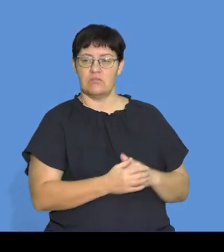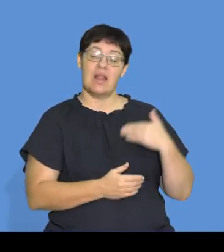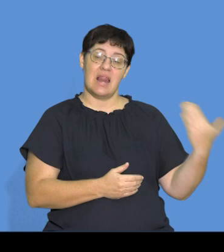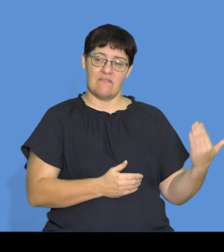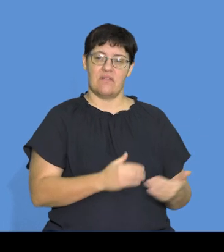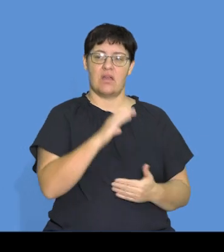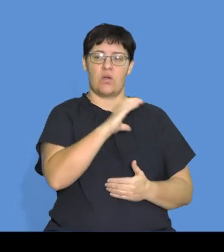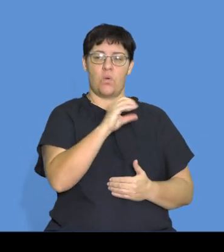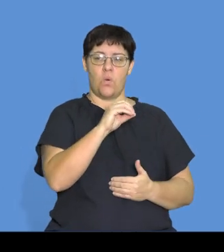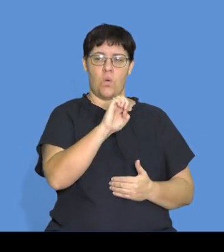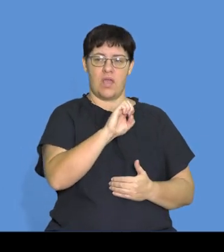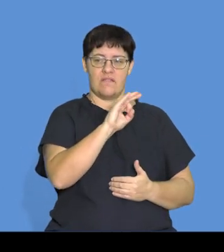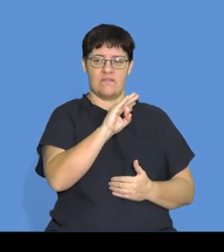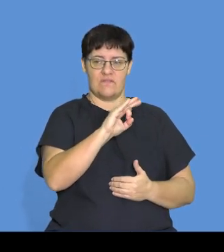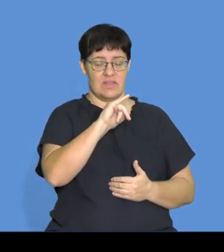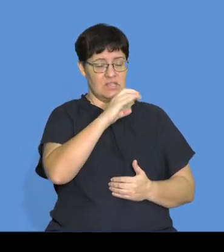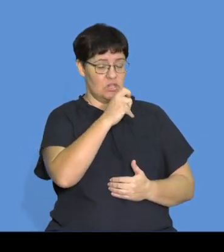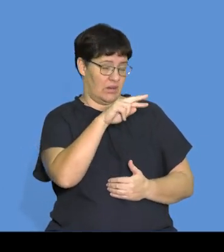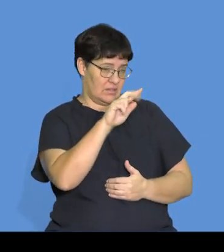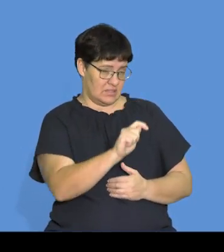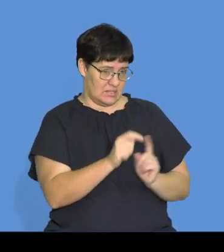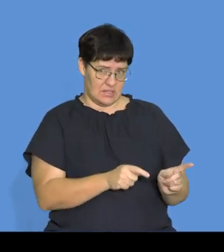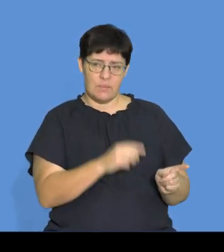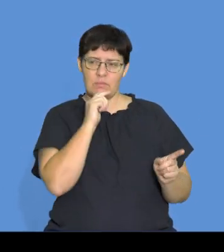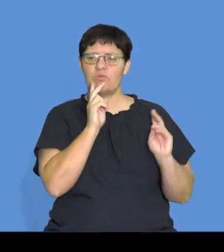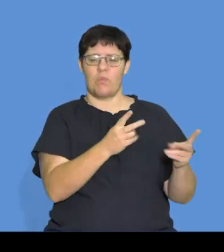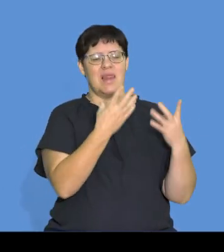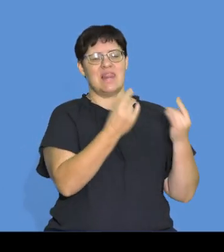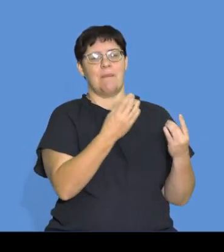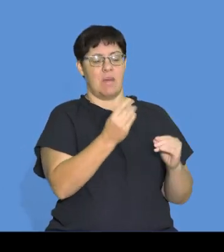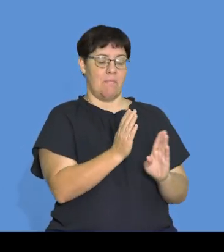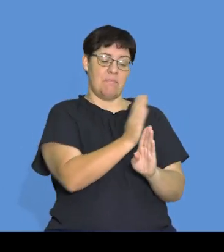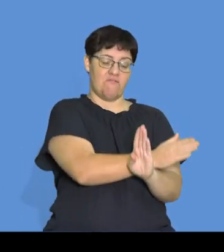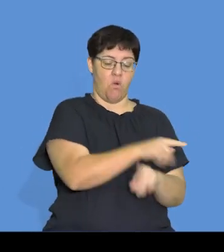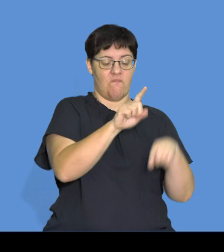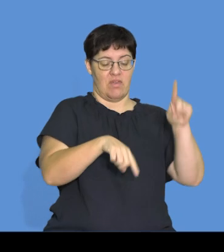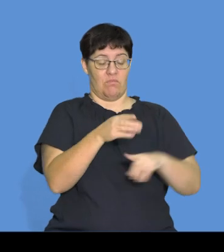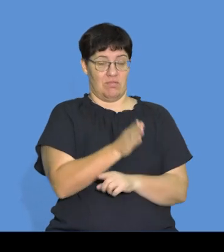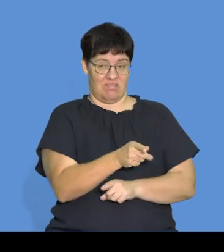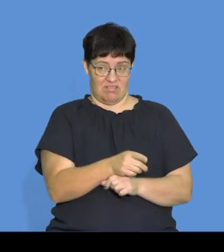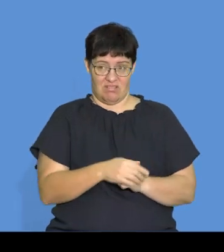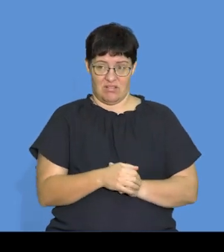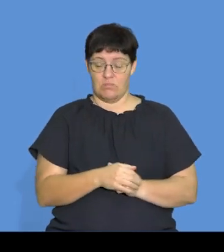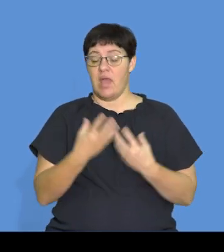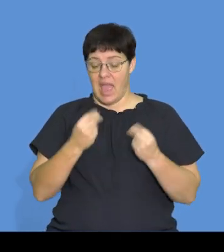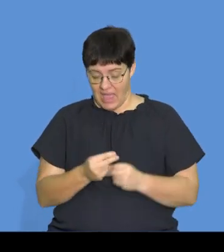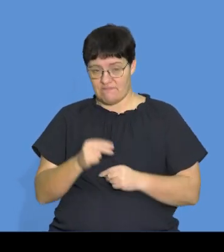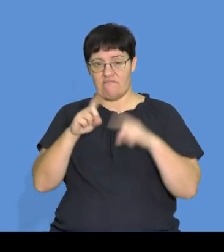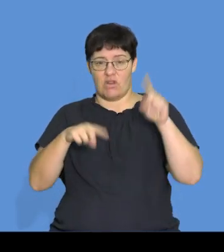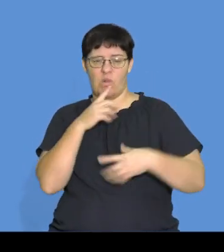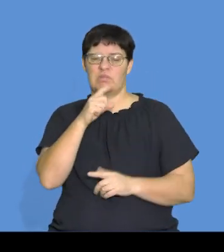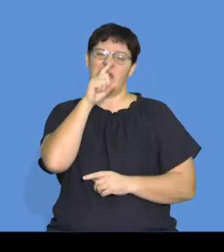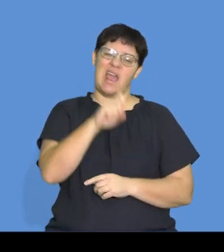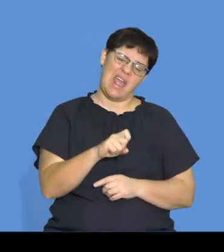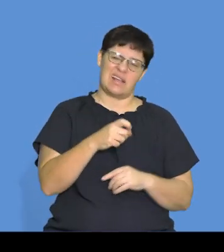rather, has what we call a coefficient, which is normally the number in front of a variable. It has what we call a variable,